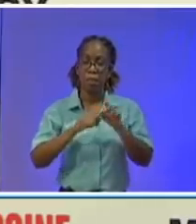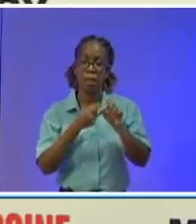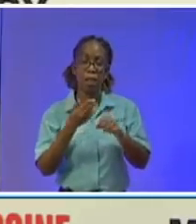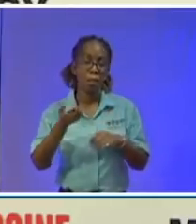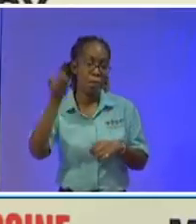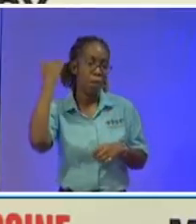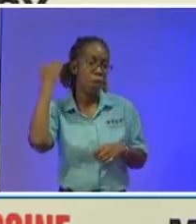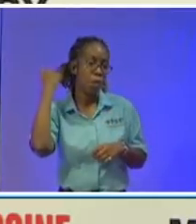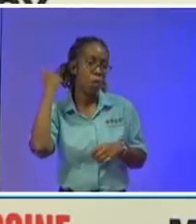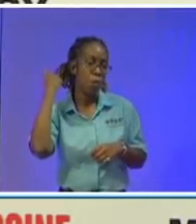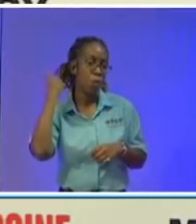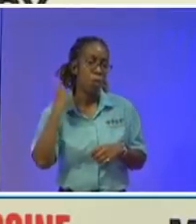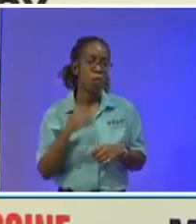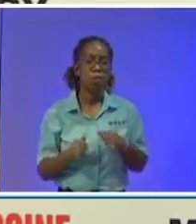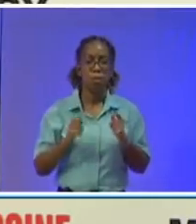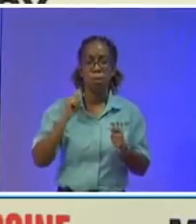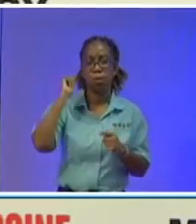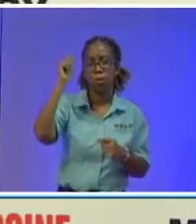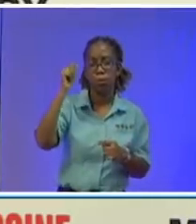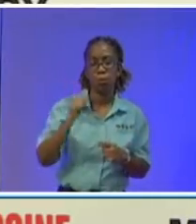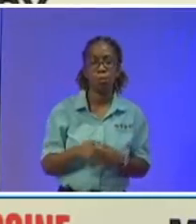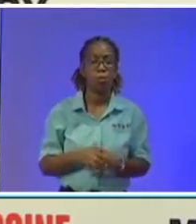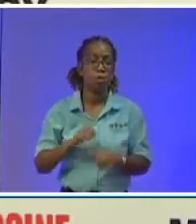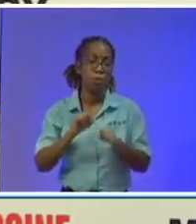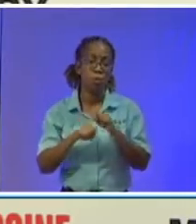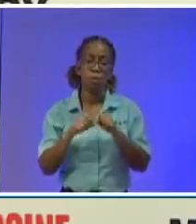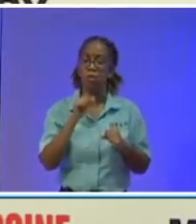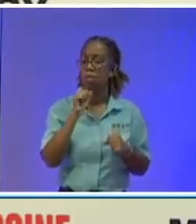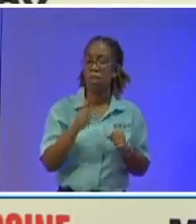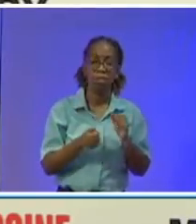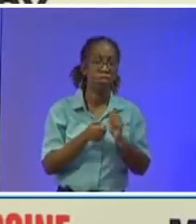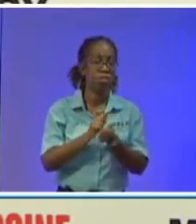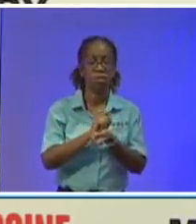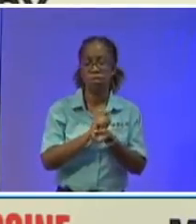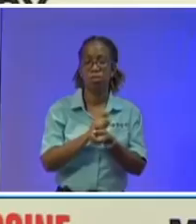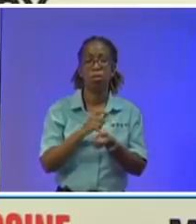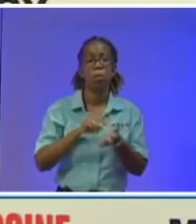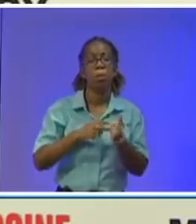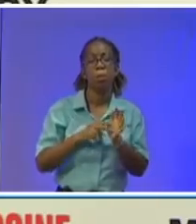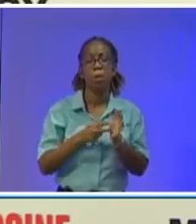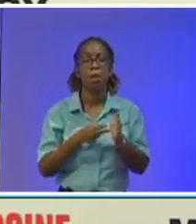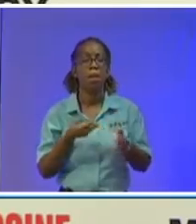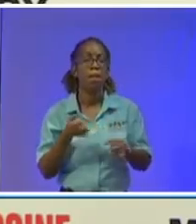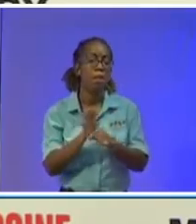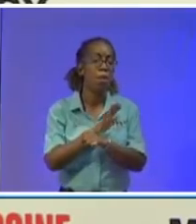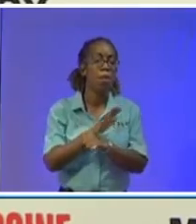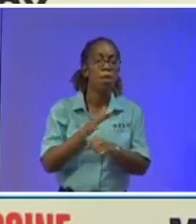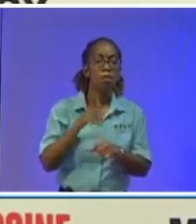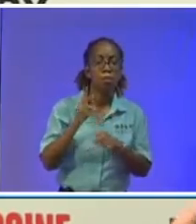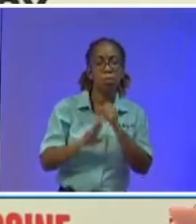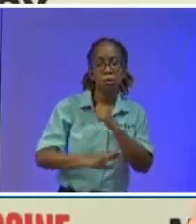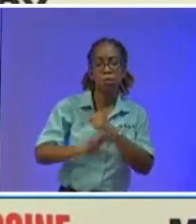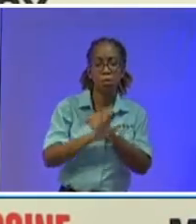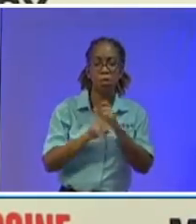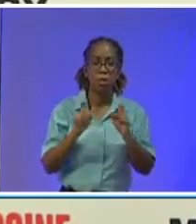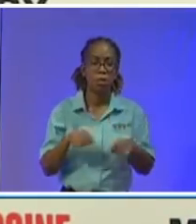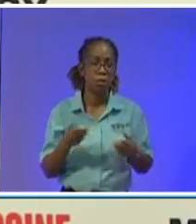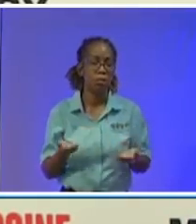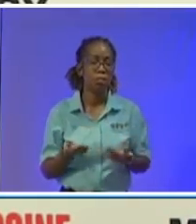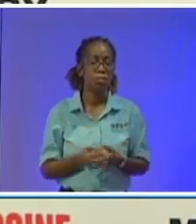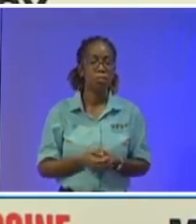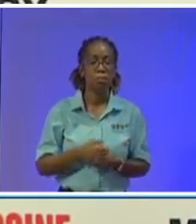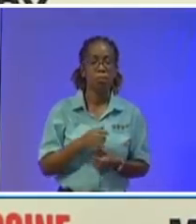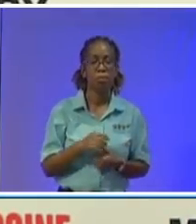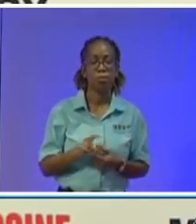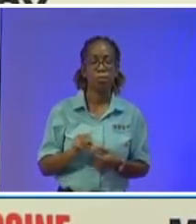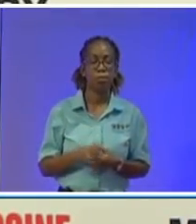haven't changed the definition of what a fully vaccinated person is, for the fact that we need to give them some